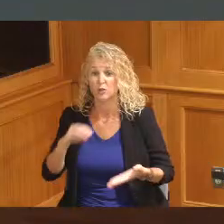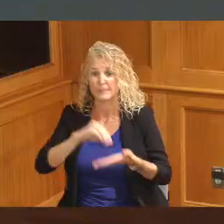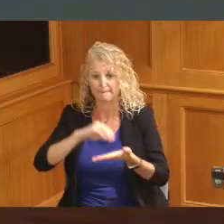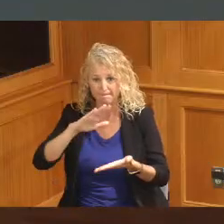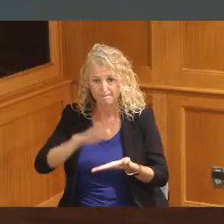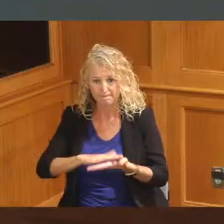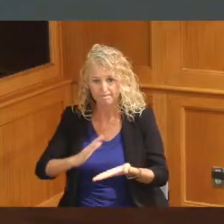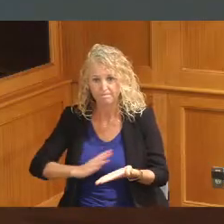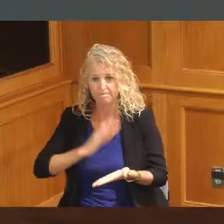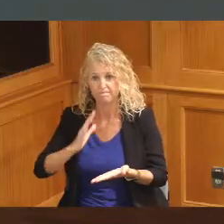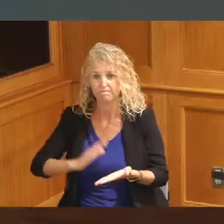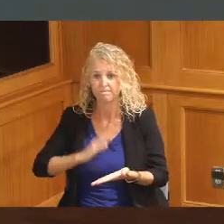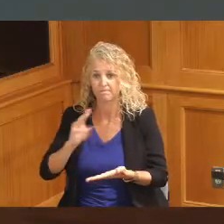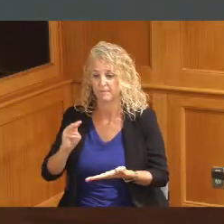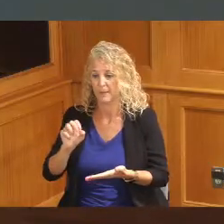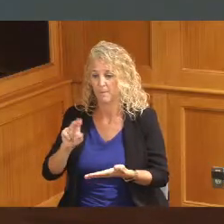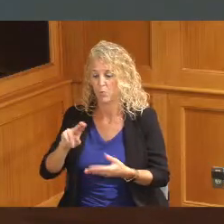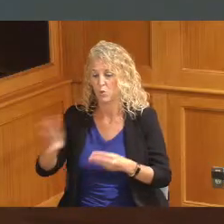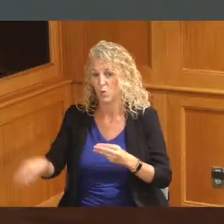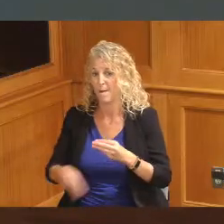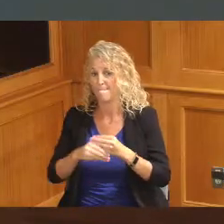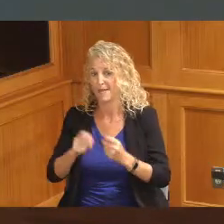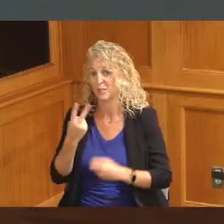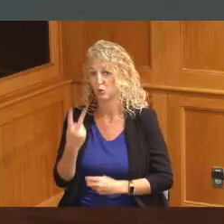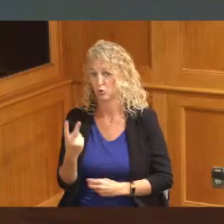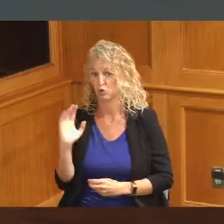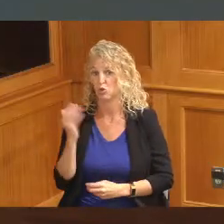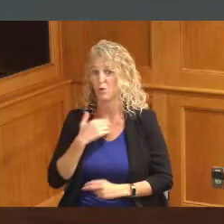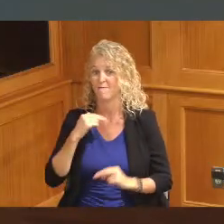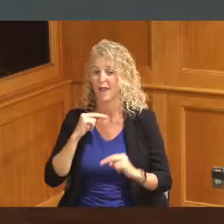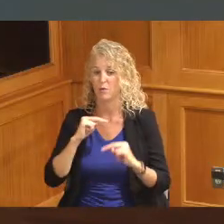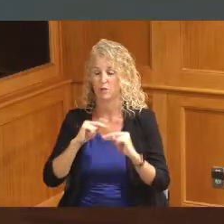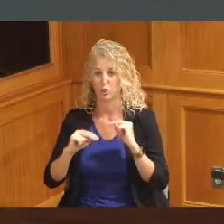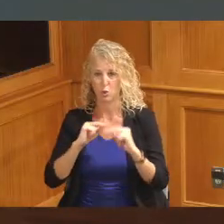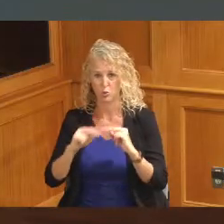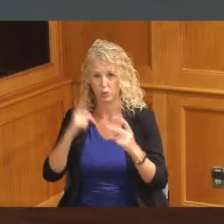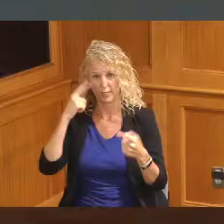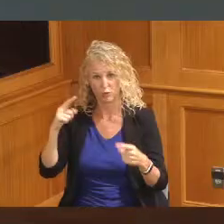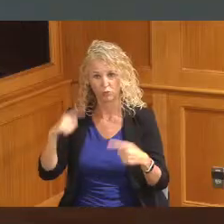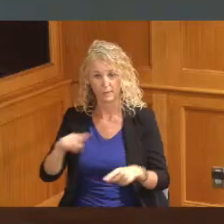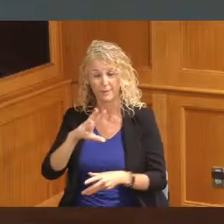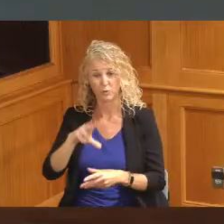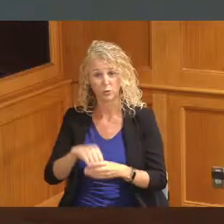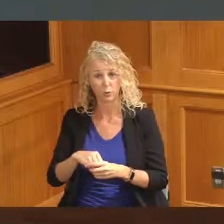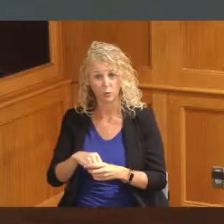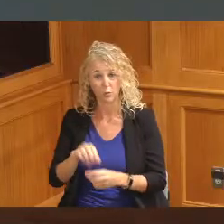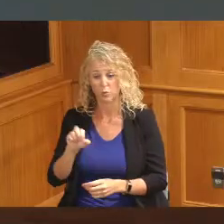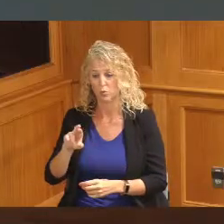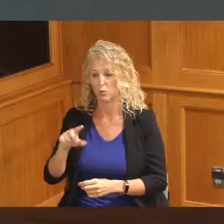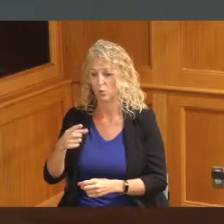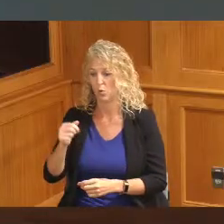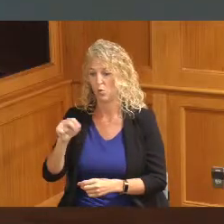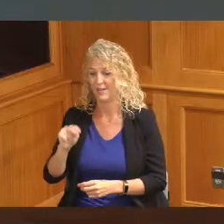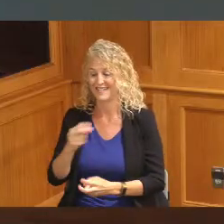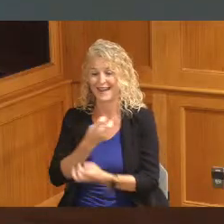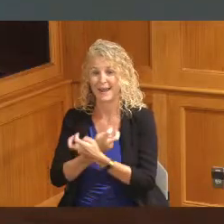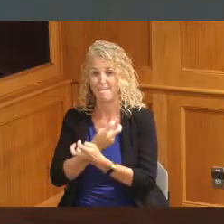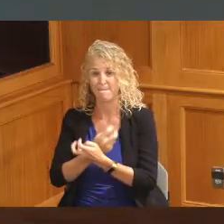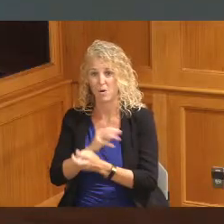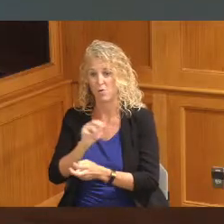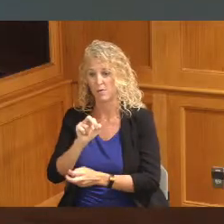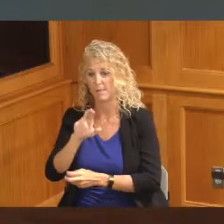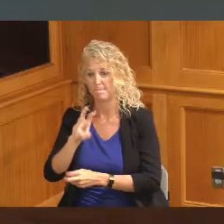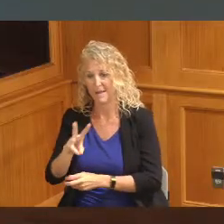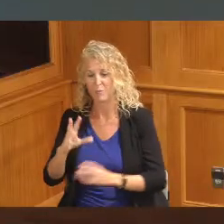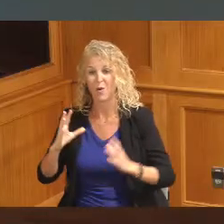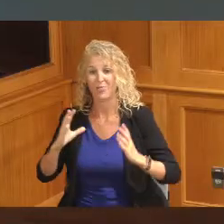journalizing an MOU amending 2 of our collective bargaining agreements to incorporate organ and bone marrow donor leave policy